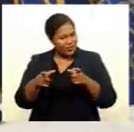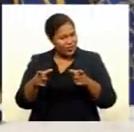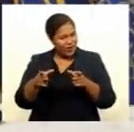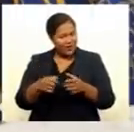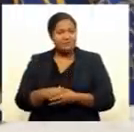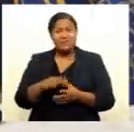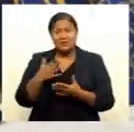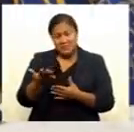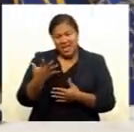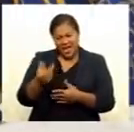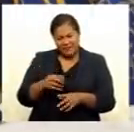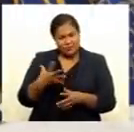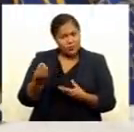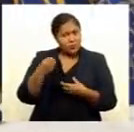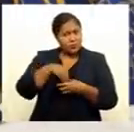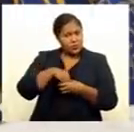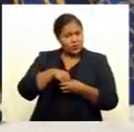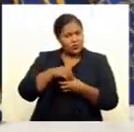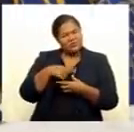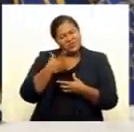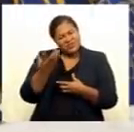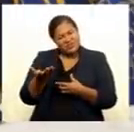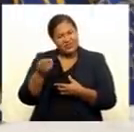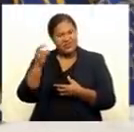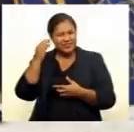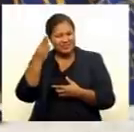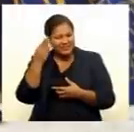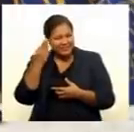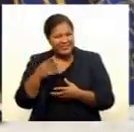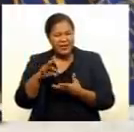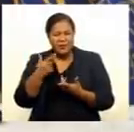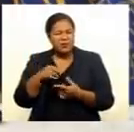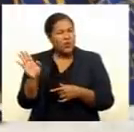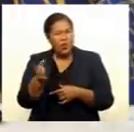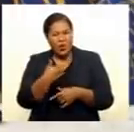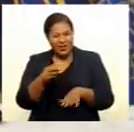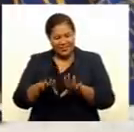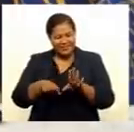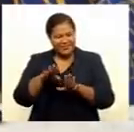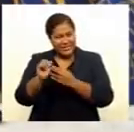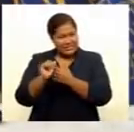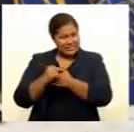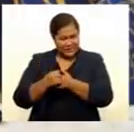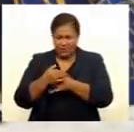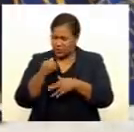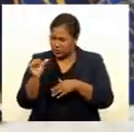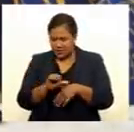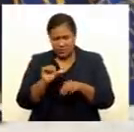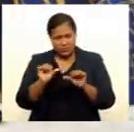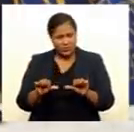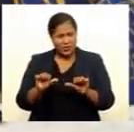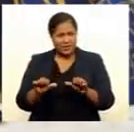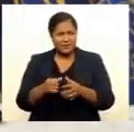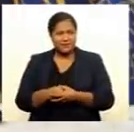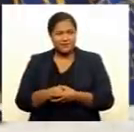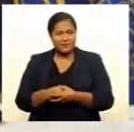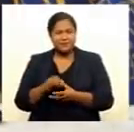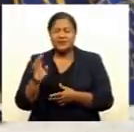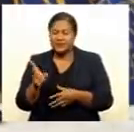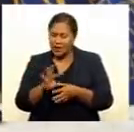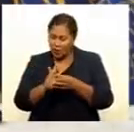virus despite all of their knowledge and all the careful steps they have taken to protect themselves. They are our own